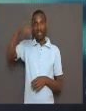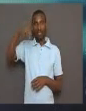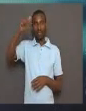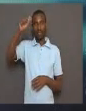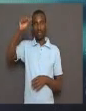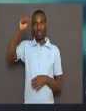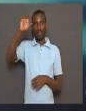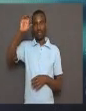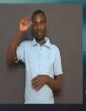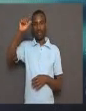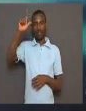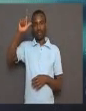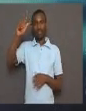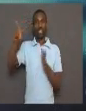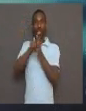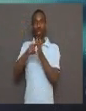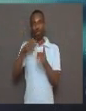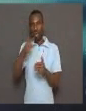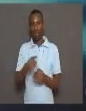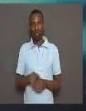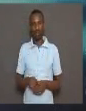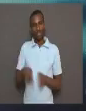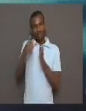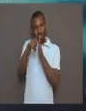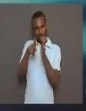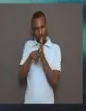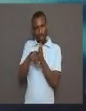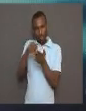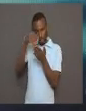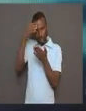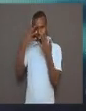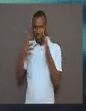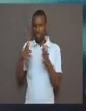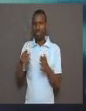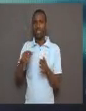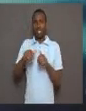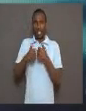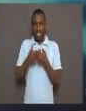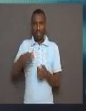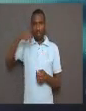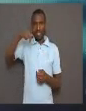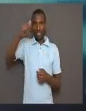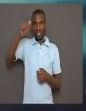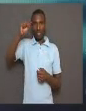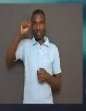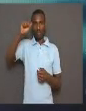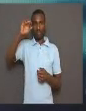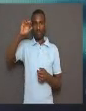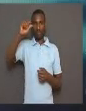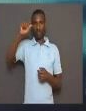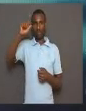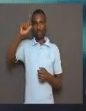You learned how the principles of Pascal's law are applied in